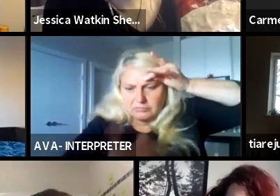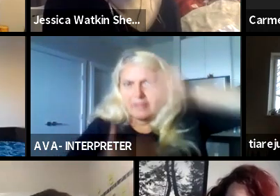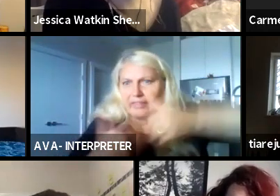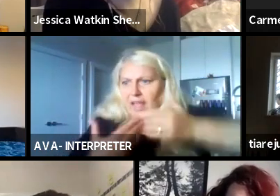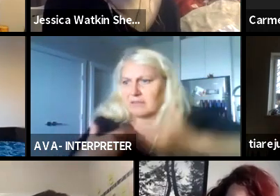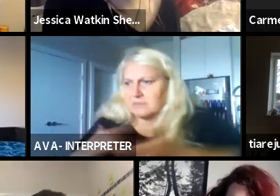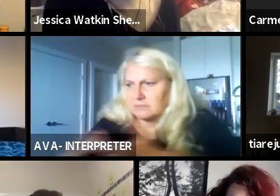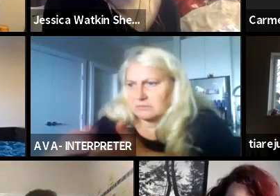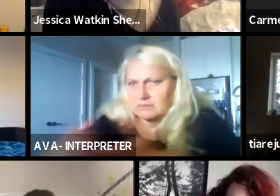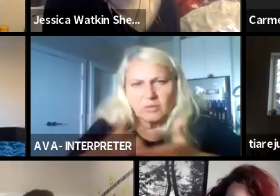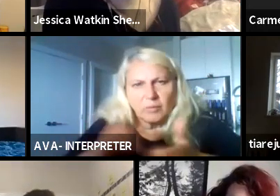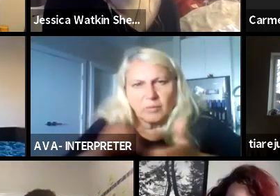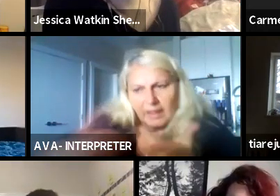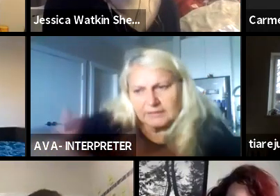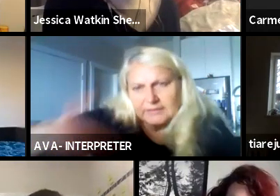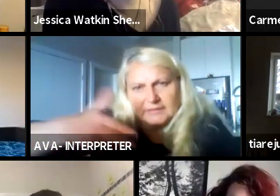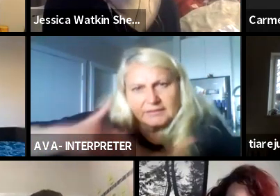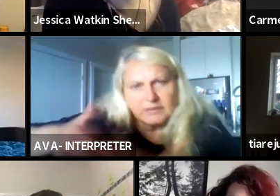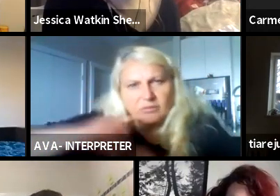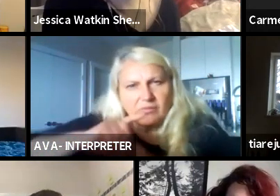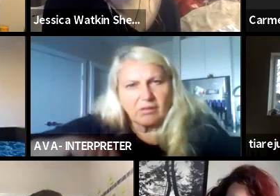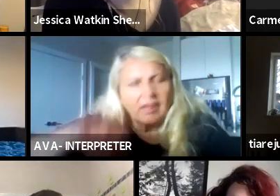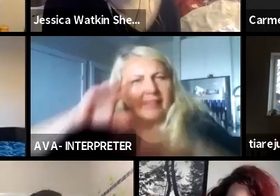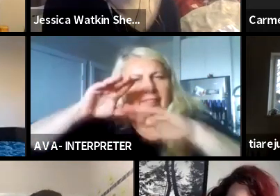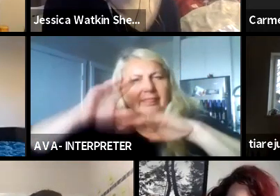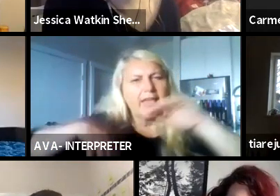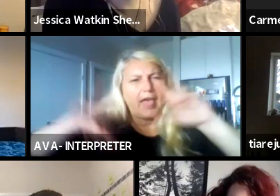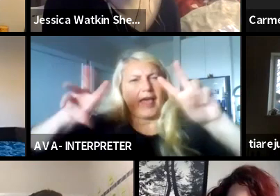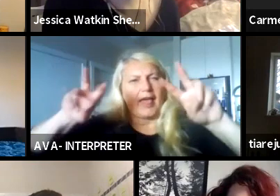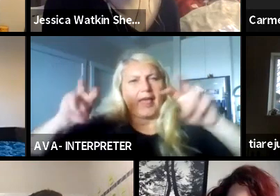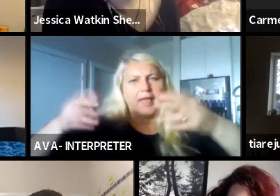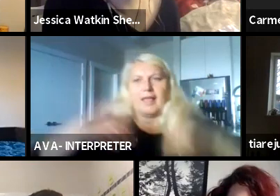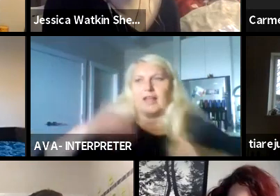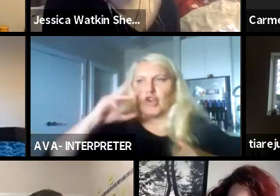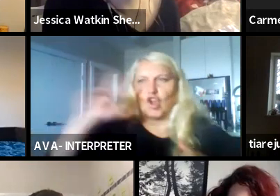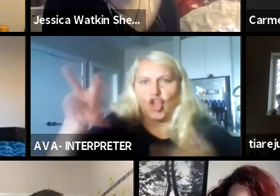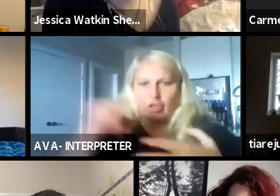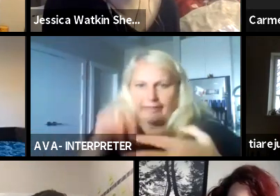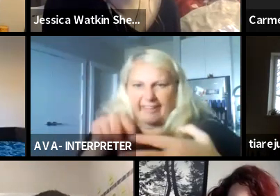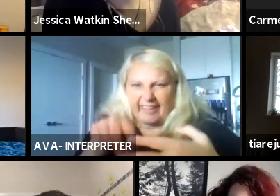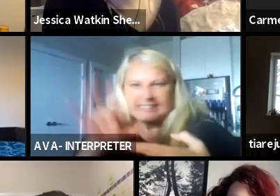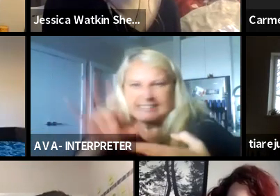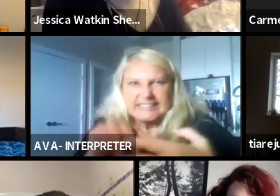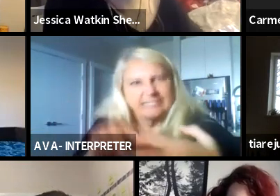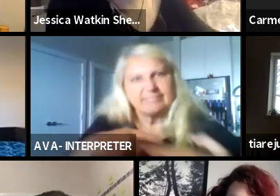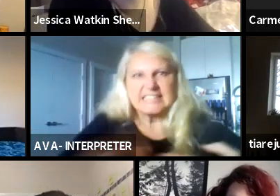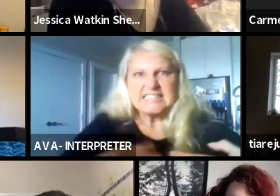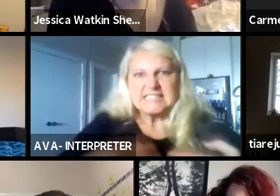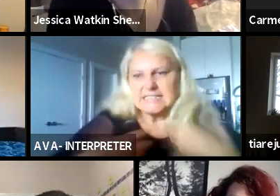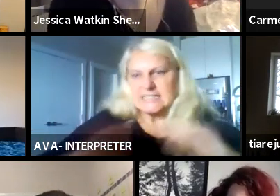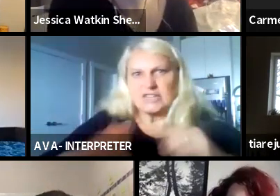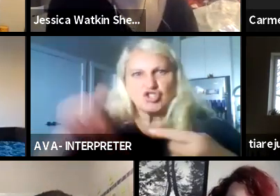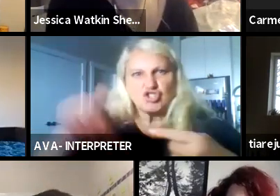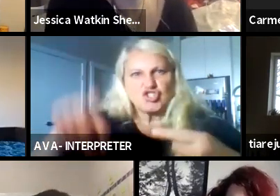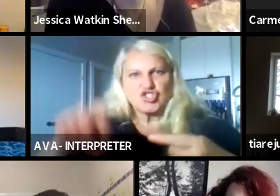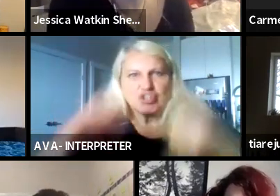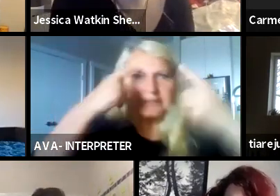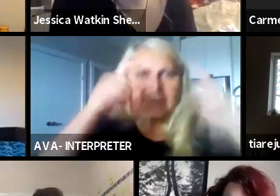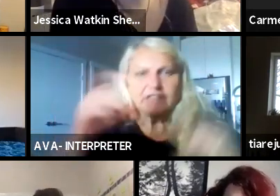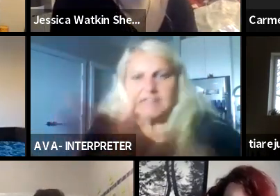responsiveness rather than staying fixed and stuck to whatever agenda or goal or idea of what should be